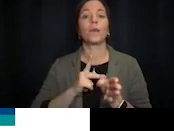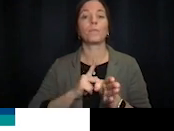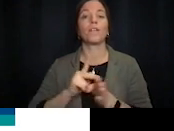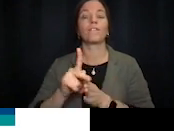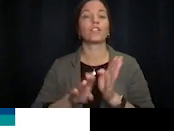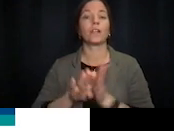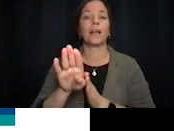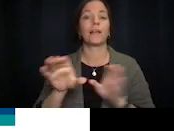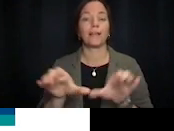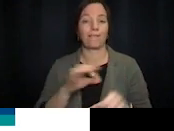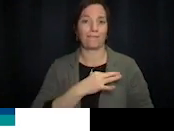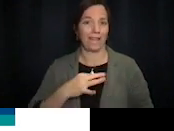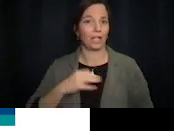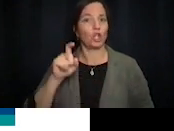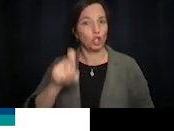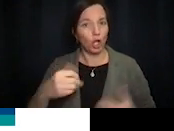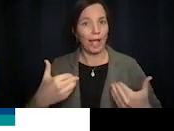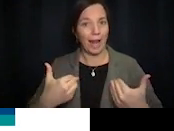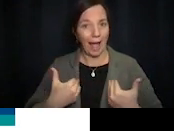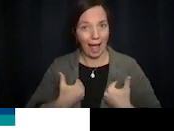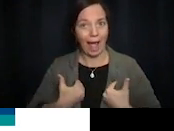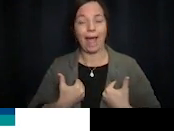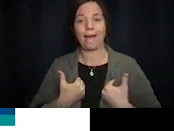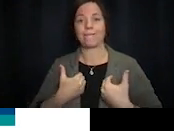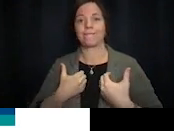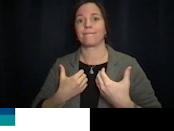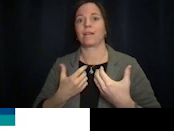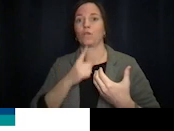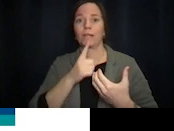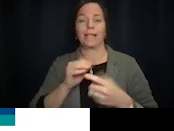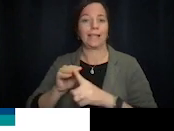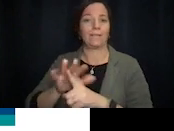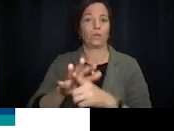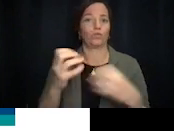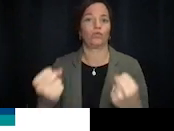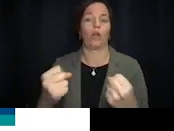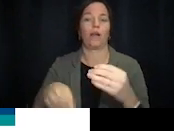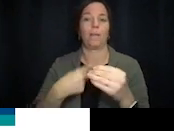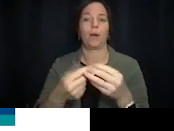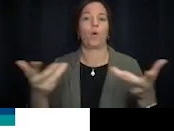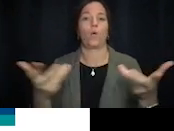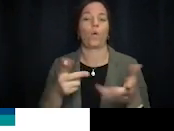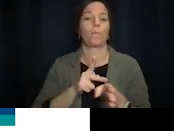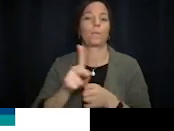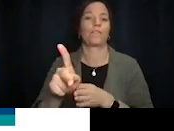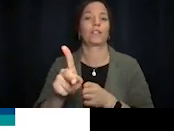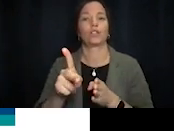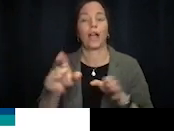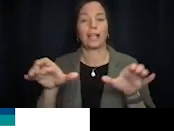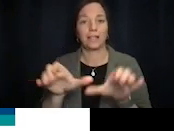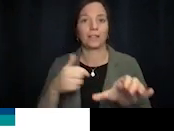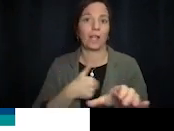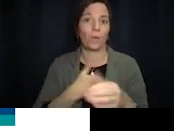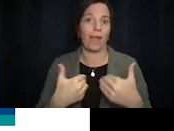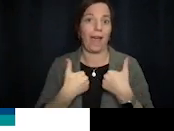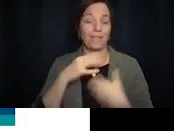activities. Faculty should have a voice in what professional development activities we engage in, including, right, this,